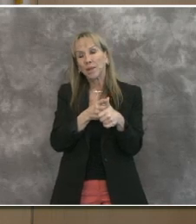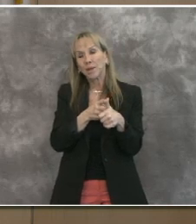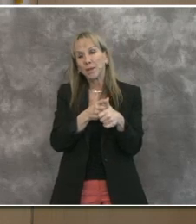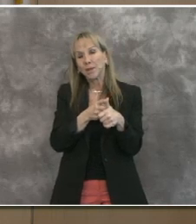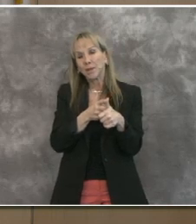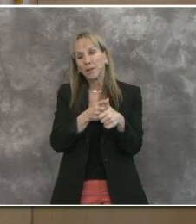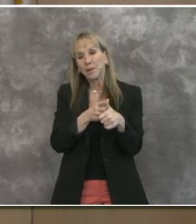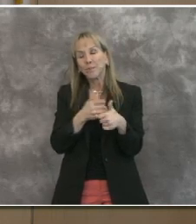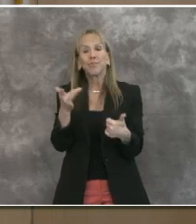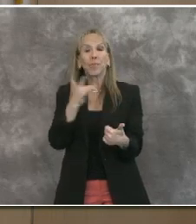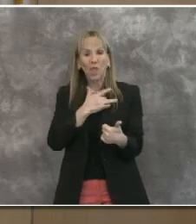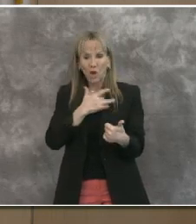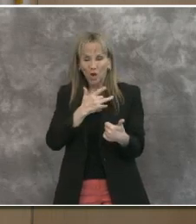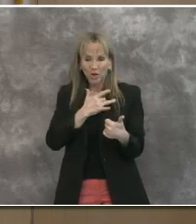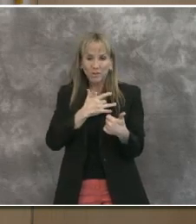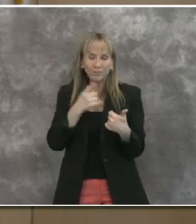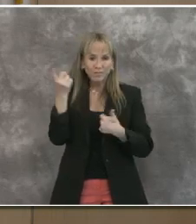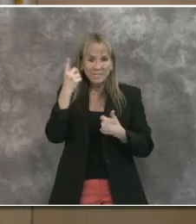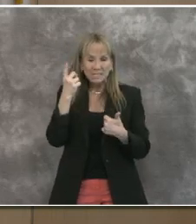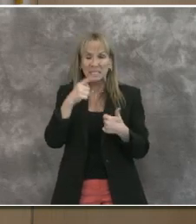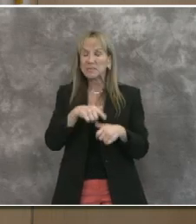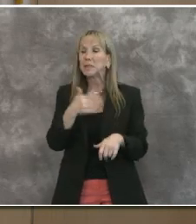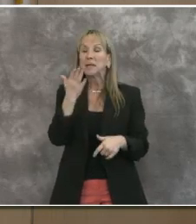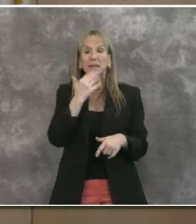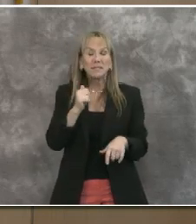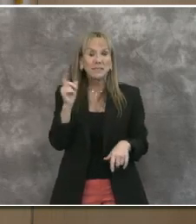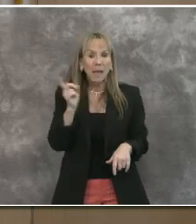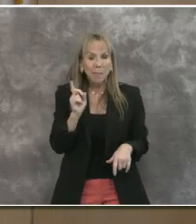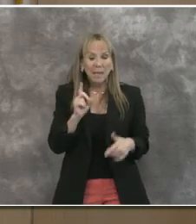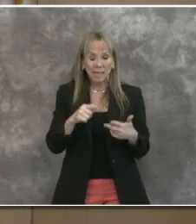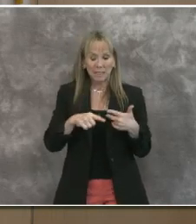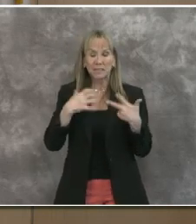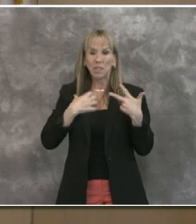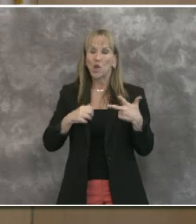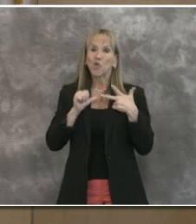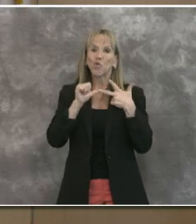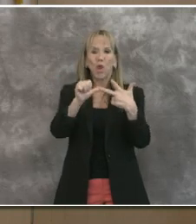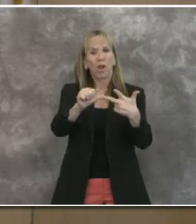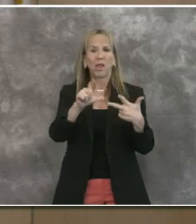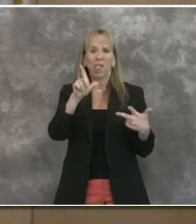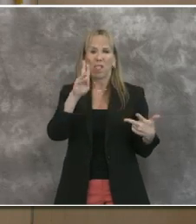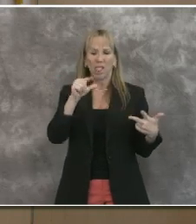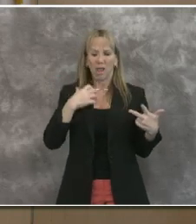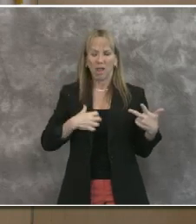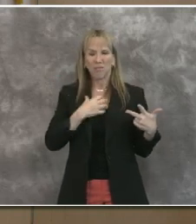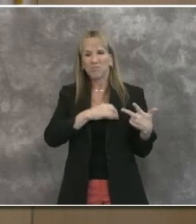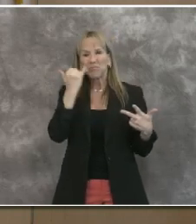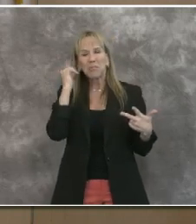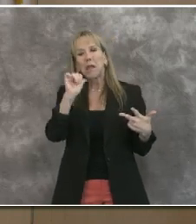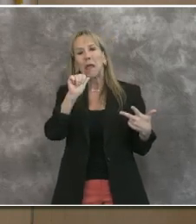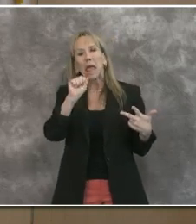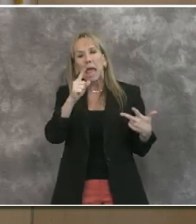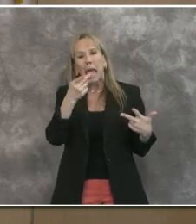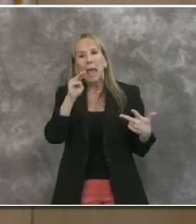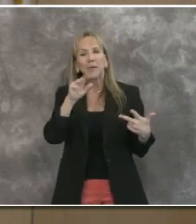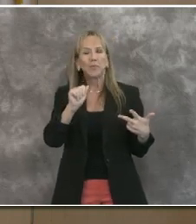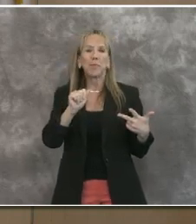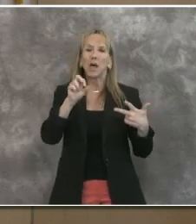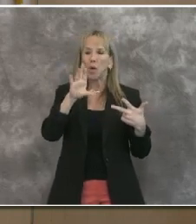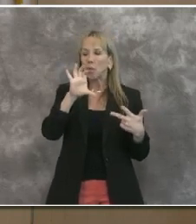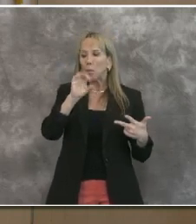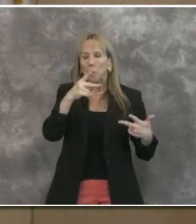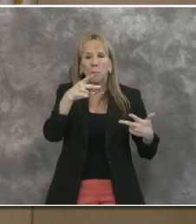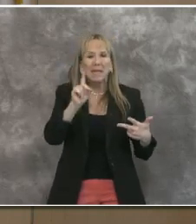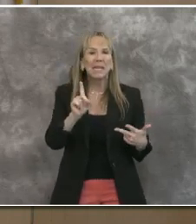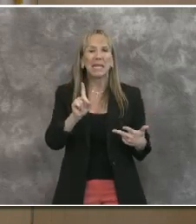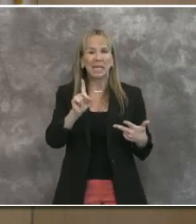includes heart disease, it could be diabetes, chronic lung disease such as asthma and chronic obstructive pulmonary disease